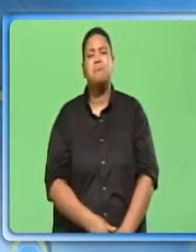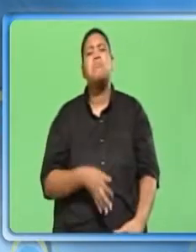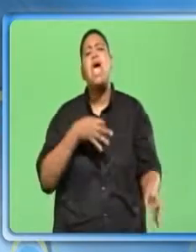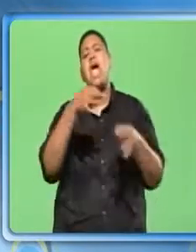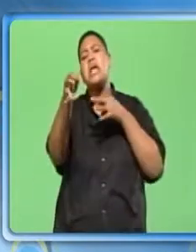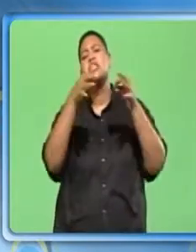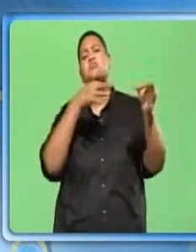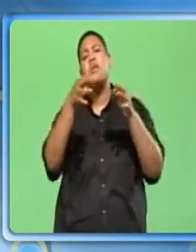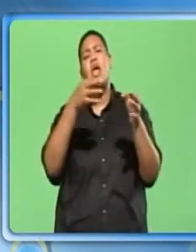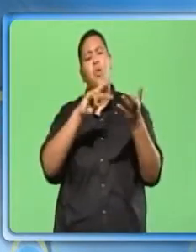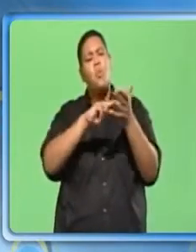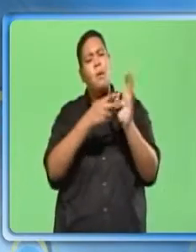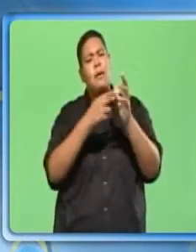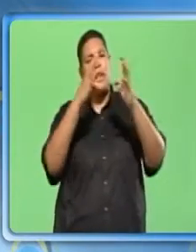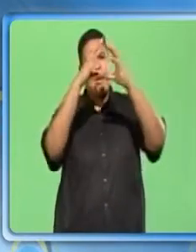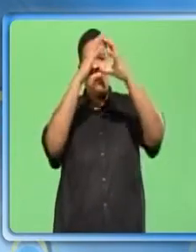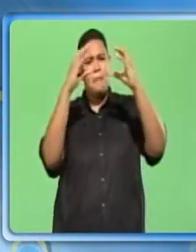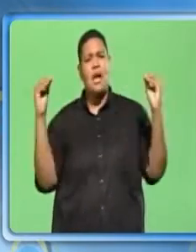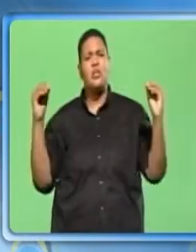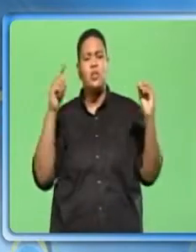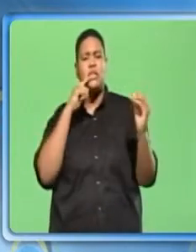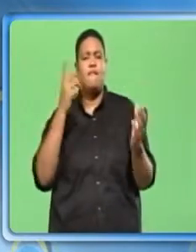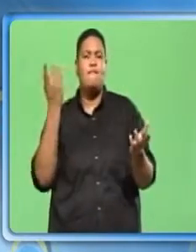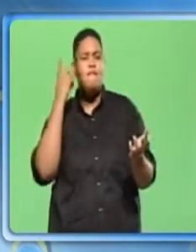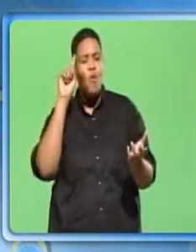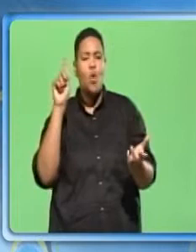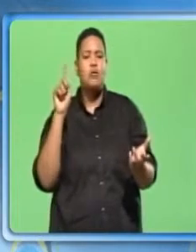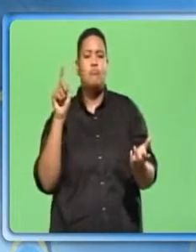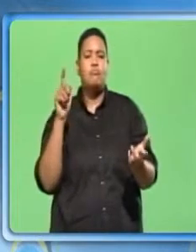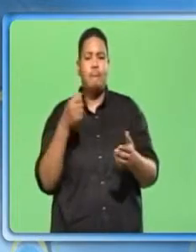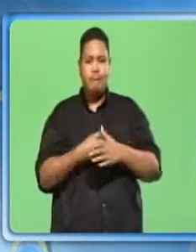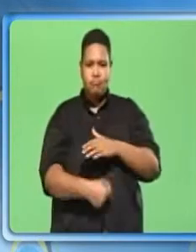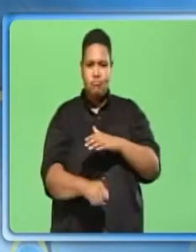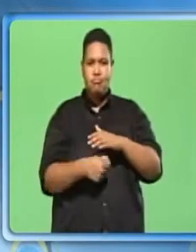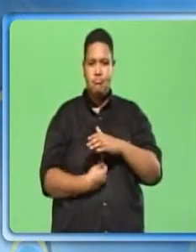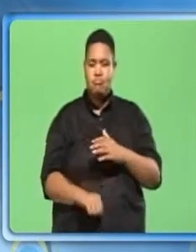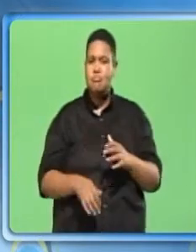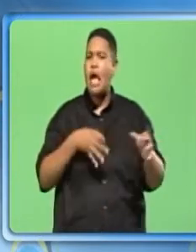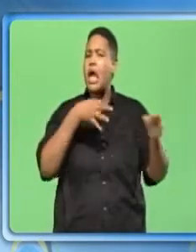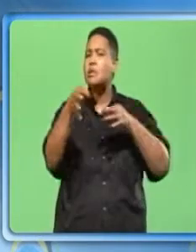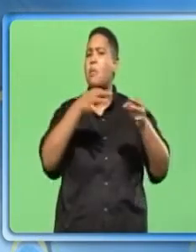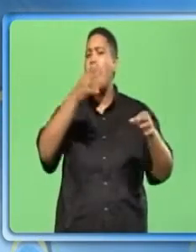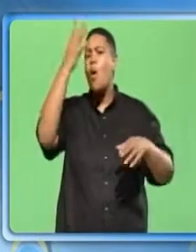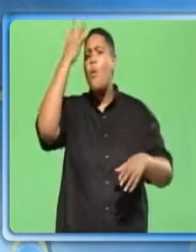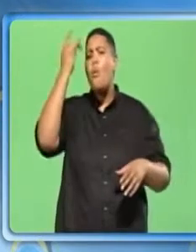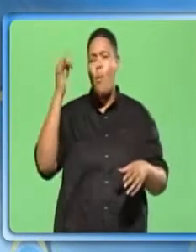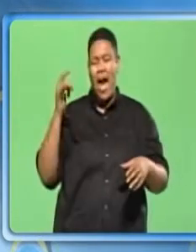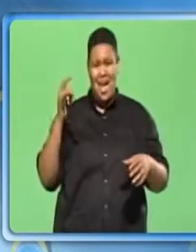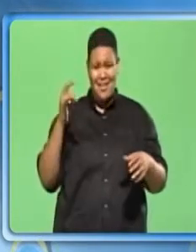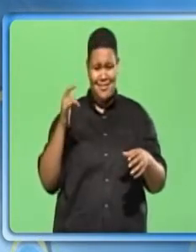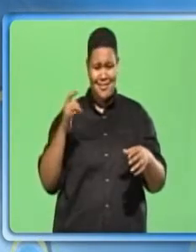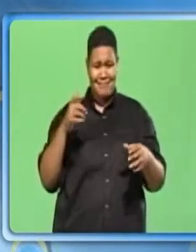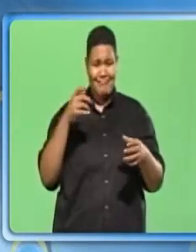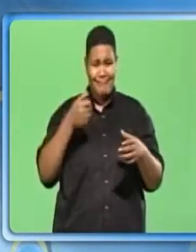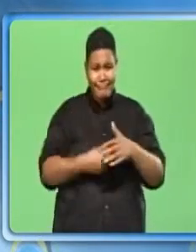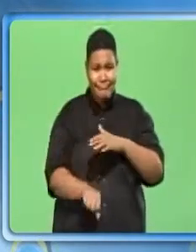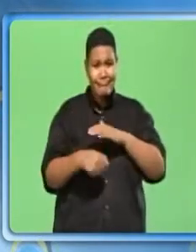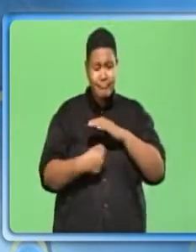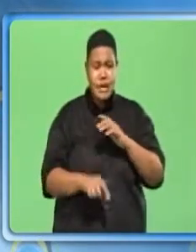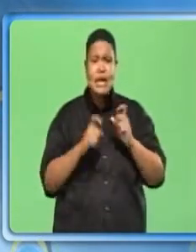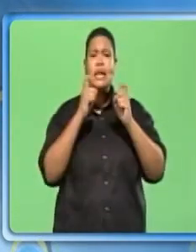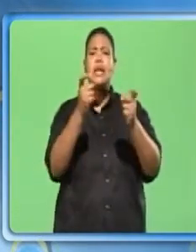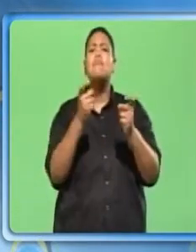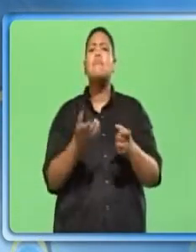Explain the role of mitosis in asexual reproduction. Explain why asexual reproduction gives rise to